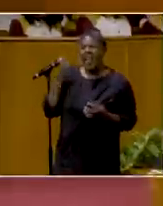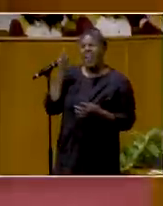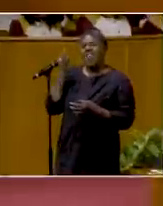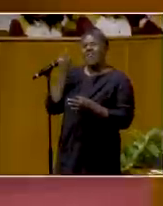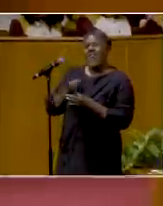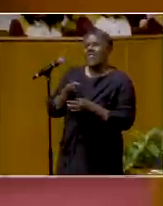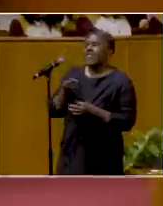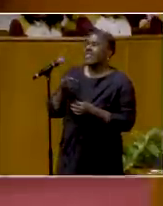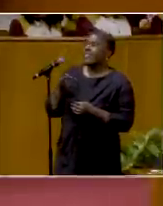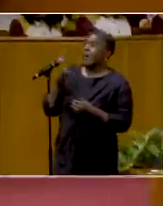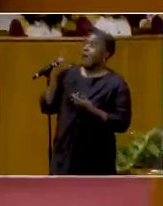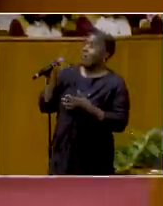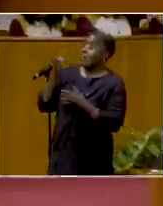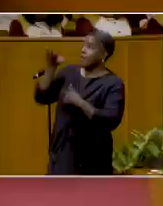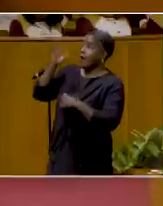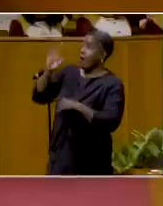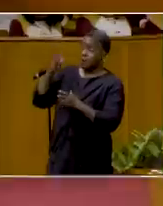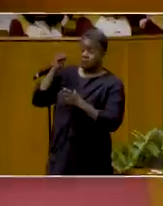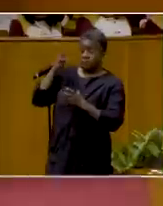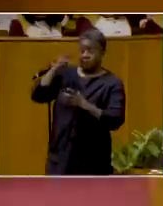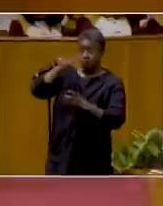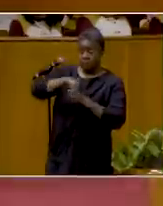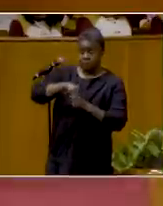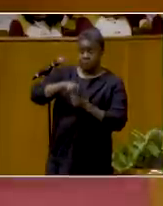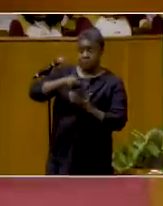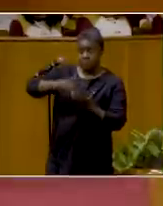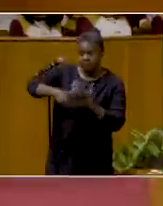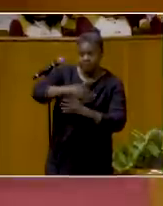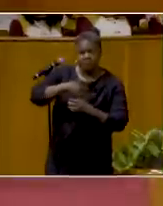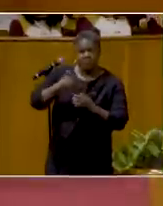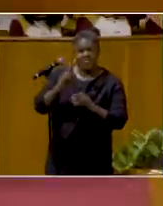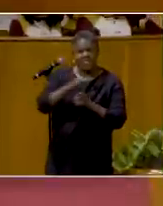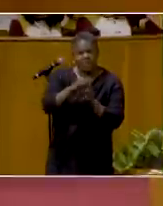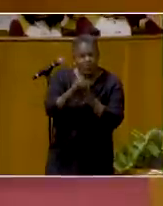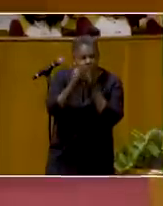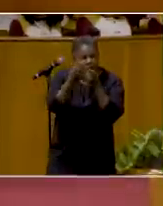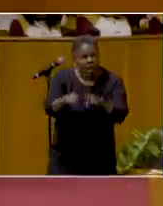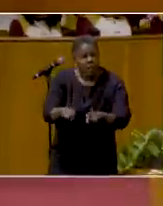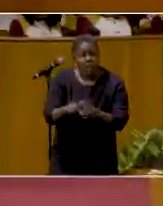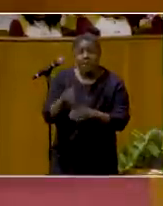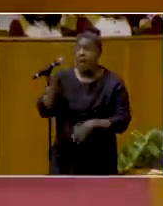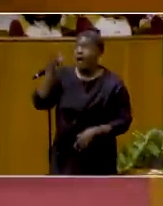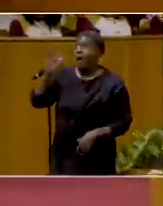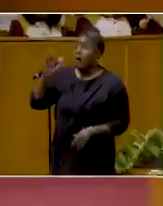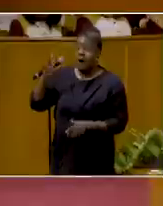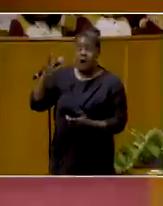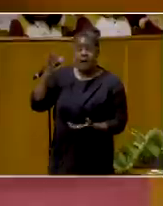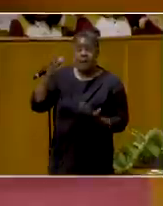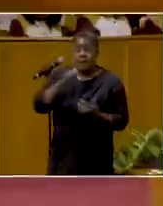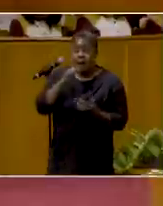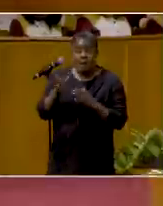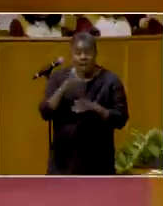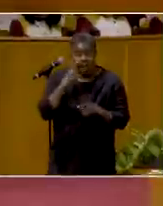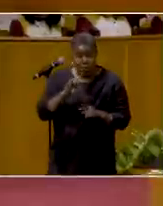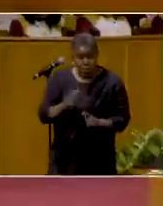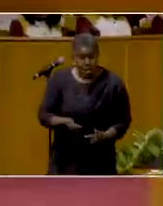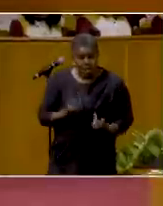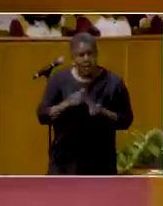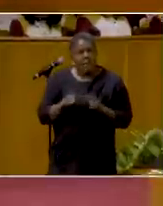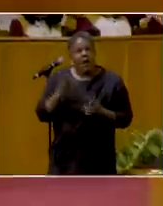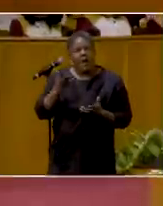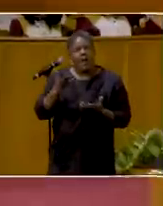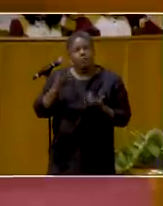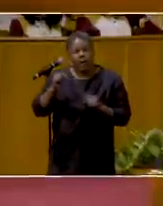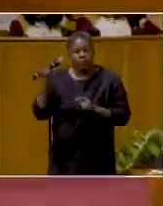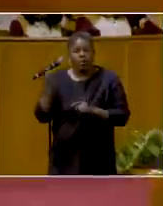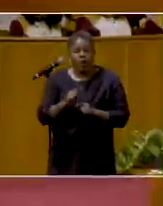Faith is what allows God to get in the midst of something that God may not have willed for your life, but God wants to clean up